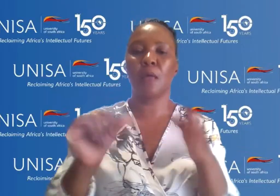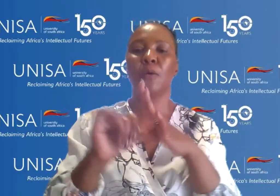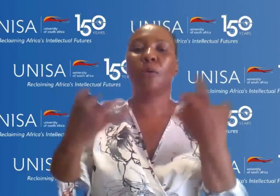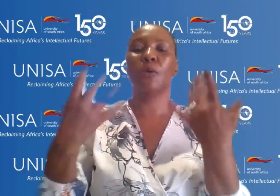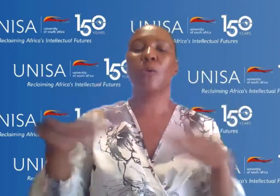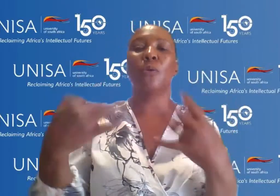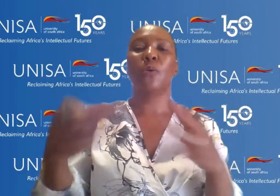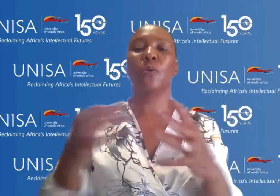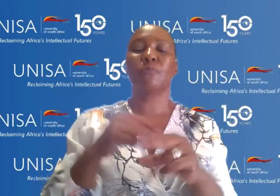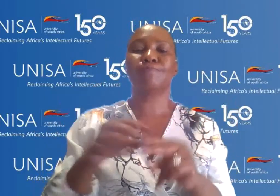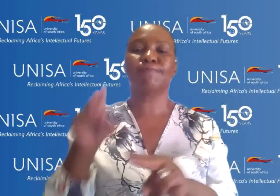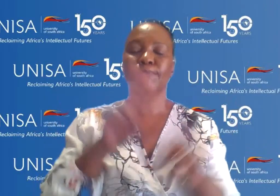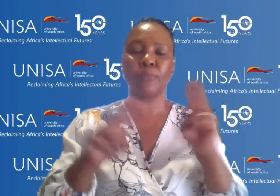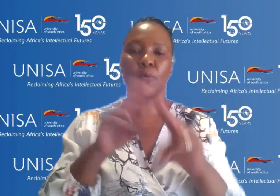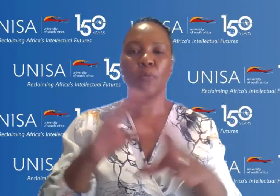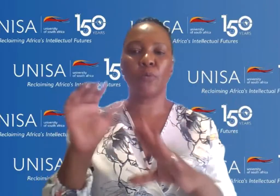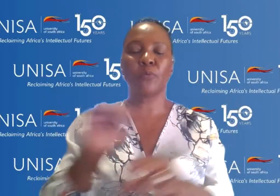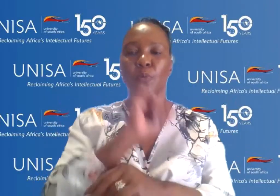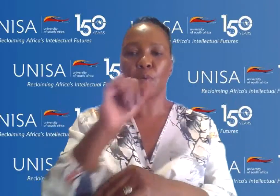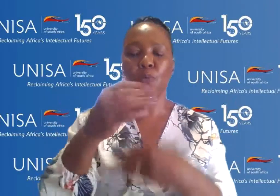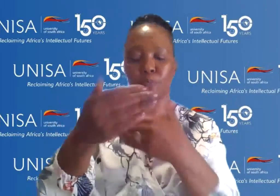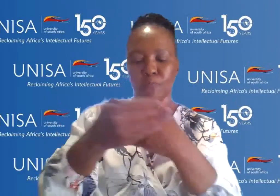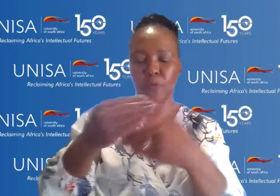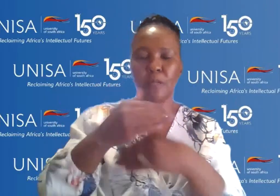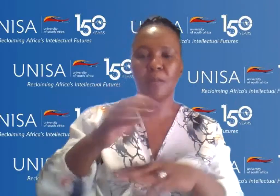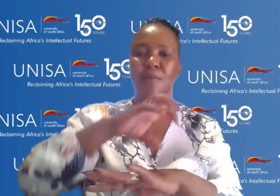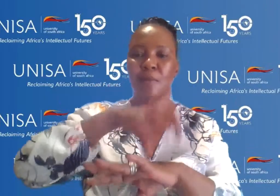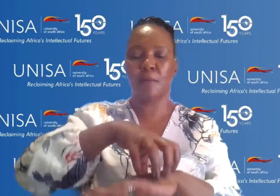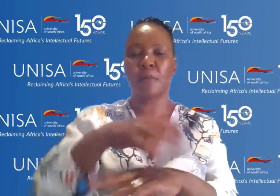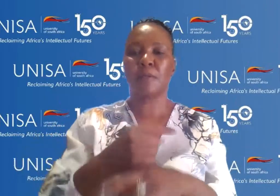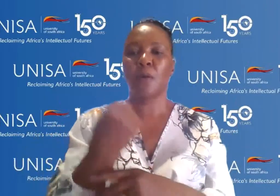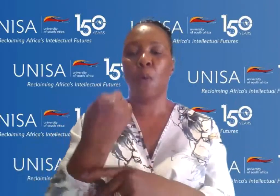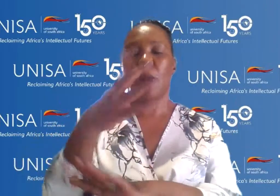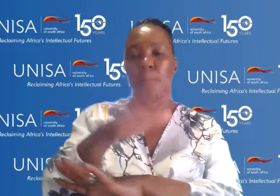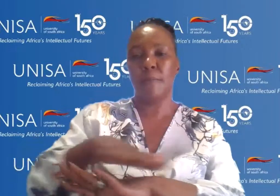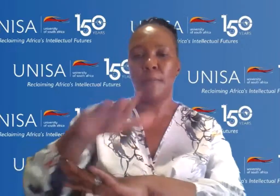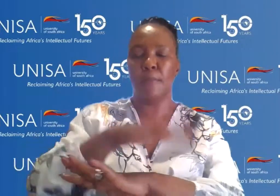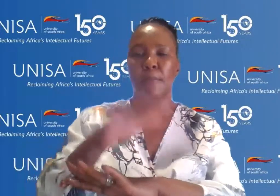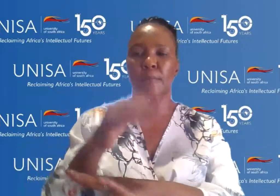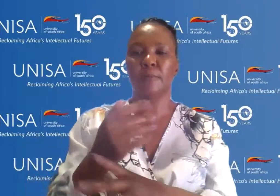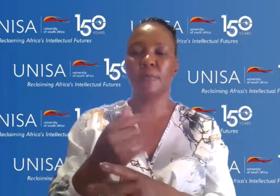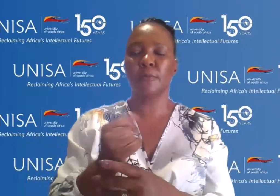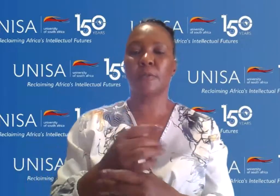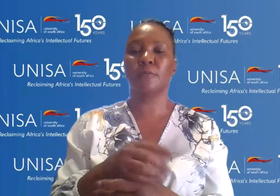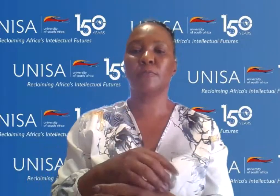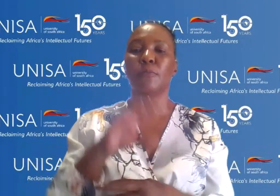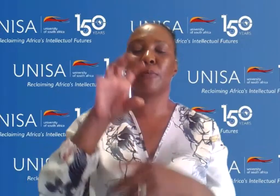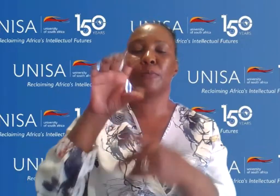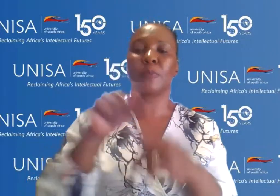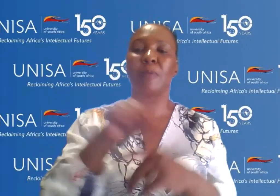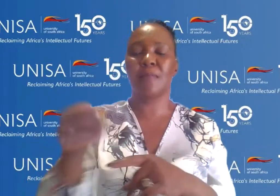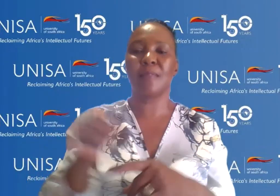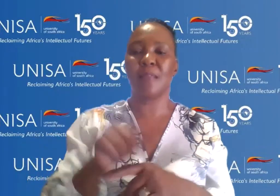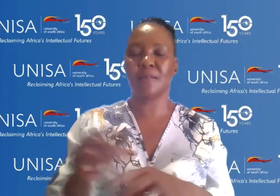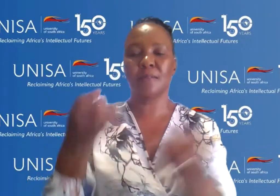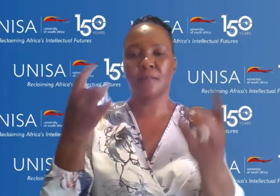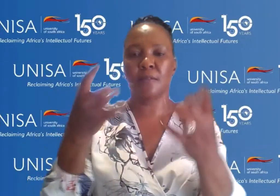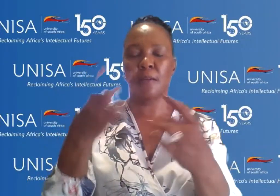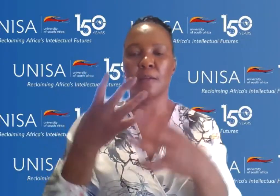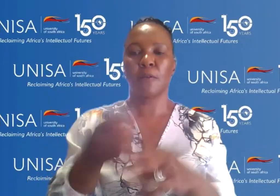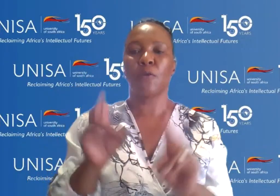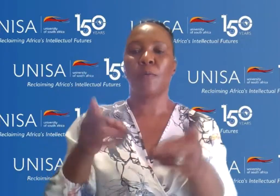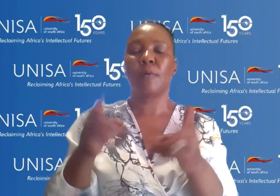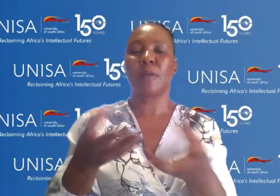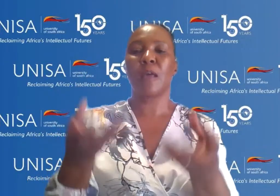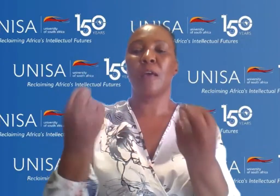your nearest campus. That's definitely one place you can get that type of information, because normally they have classes that run throughout the